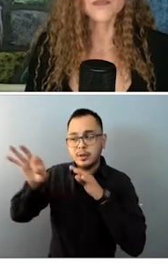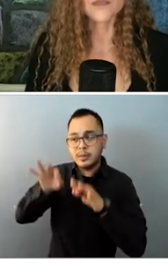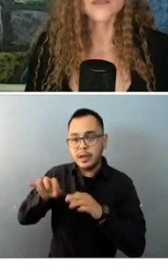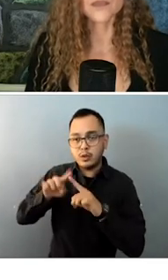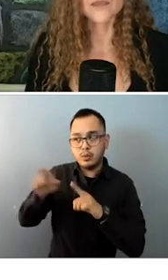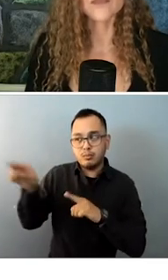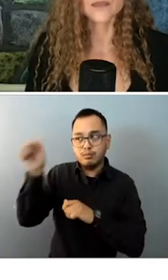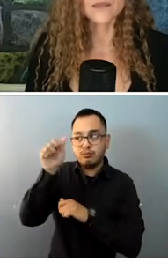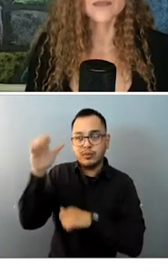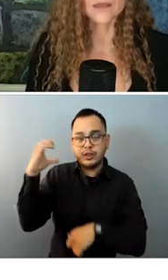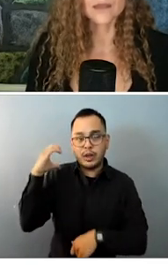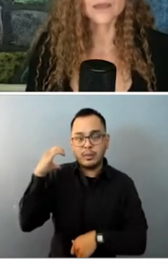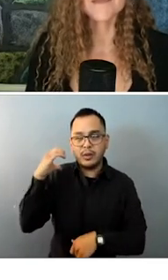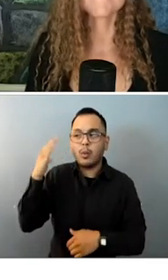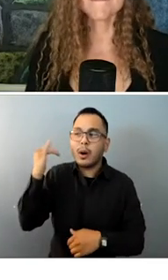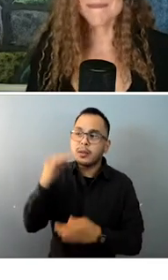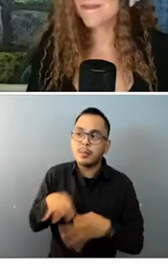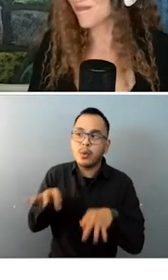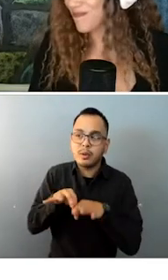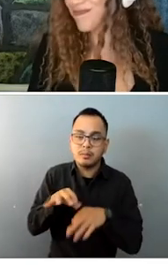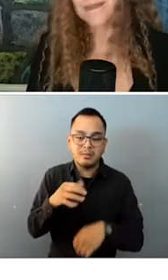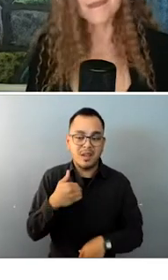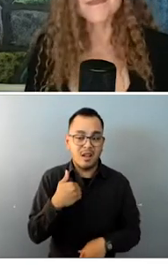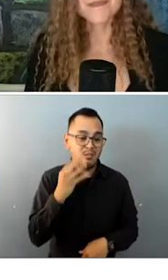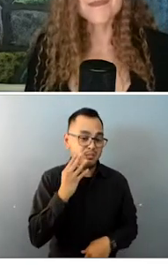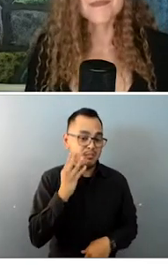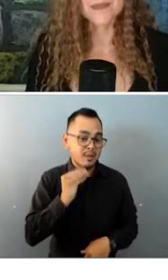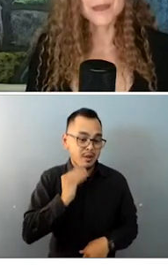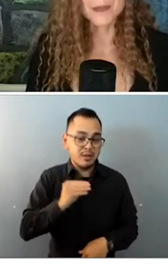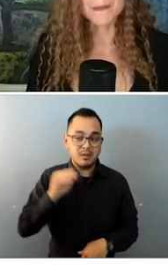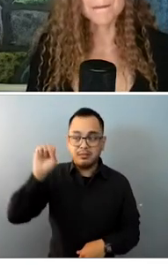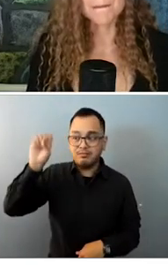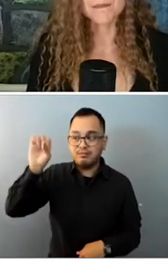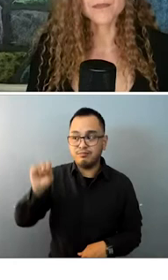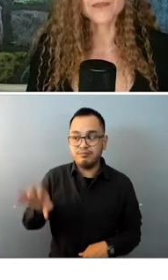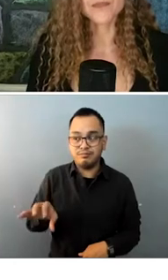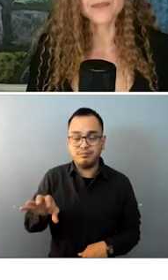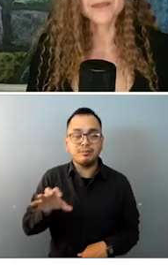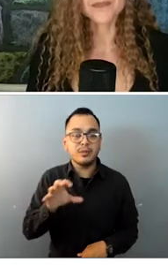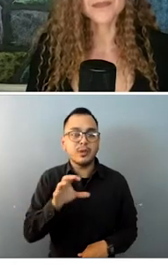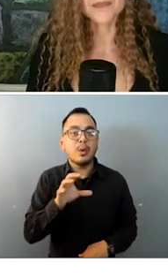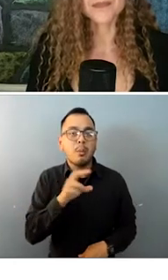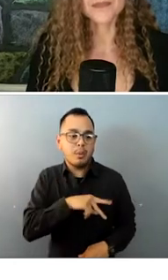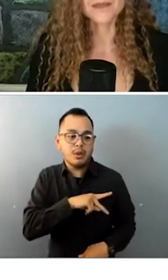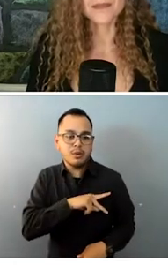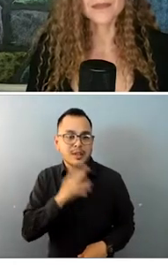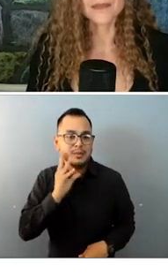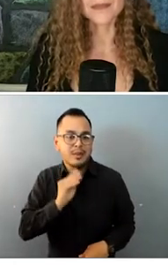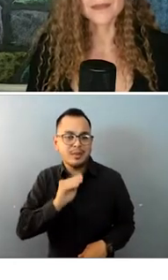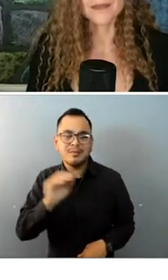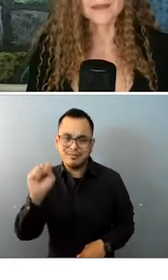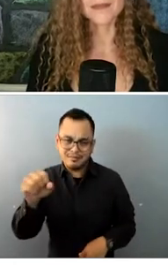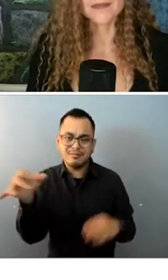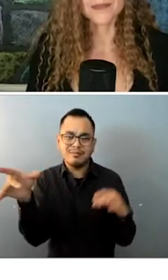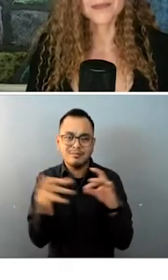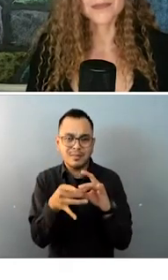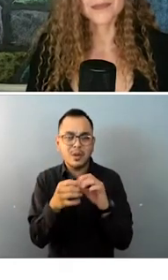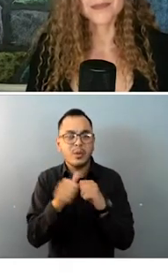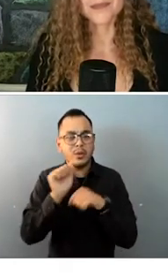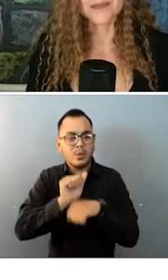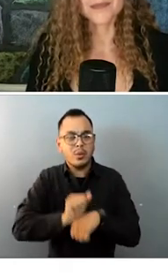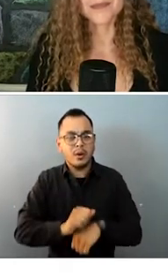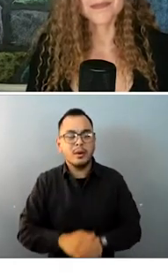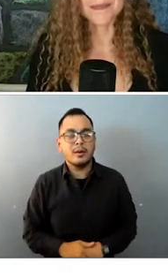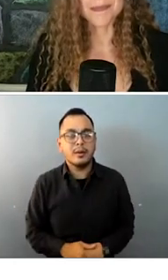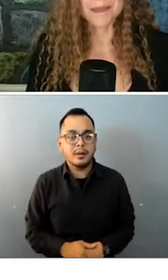why that was important, right? Because of my personal experiences. So the personal experiences do interrelate to the work that I